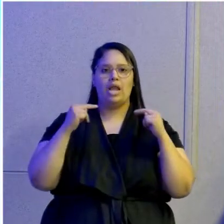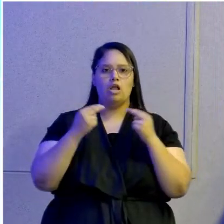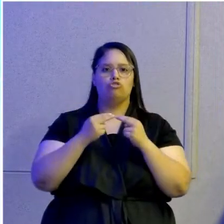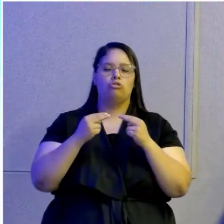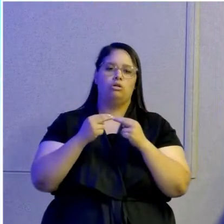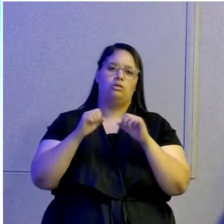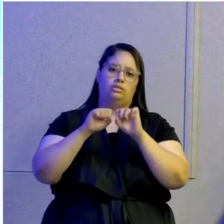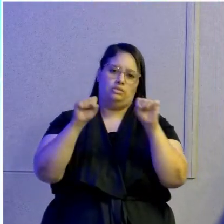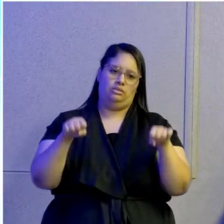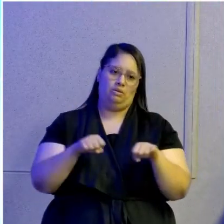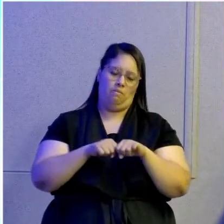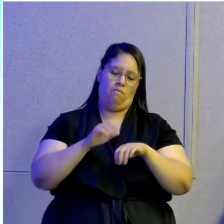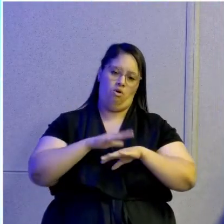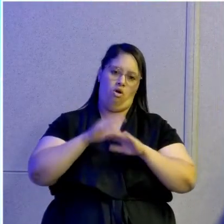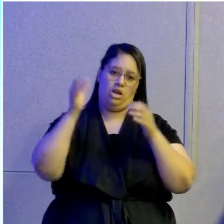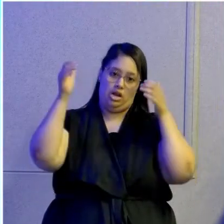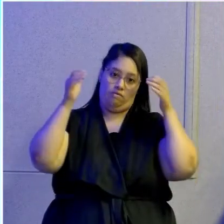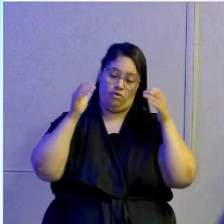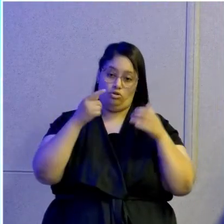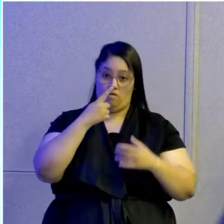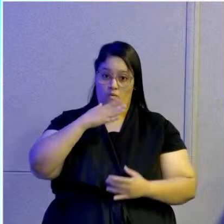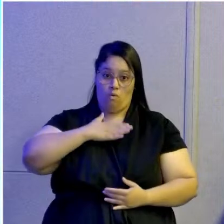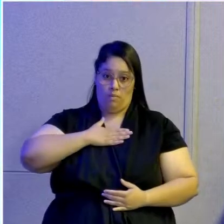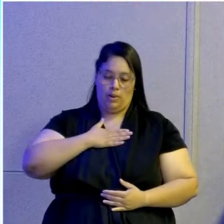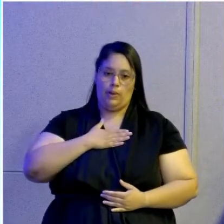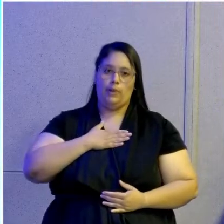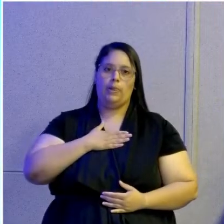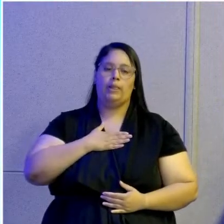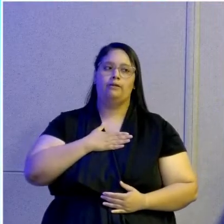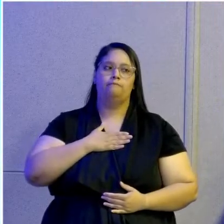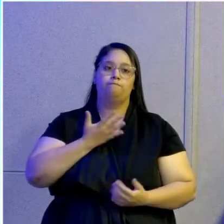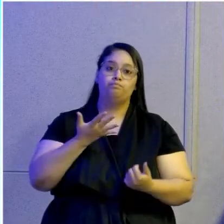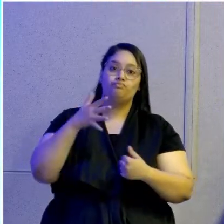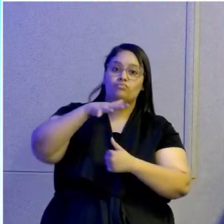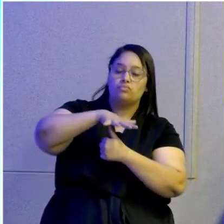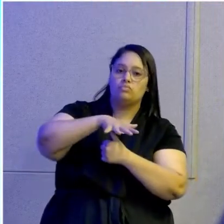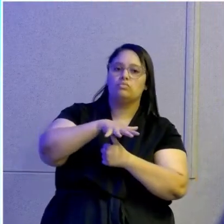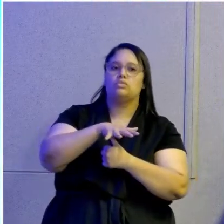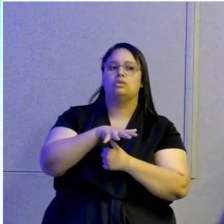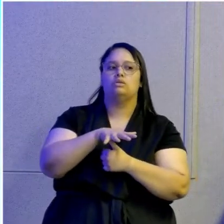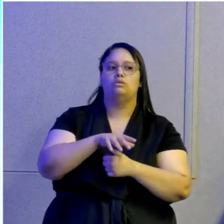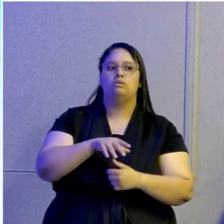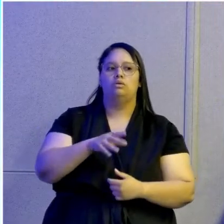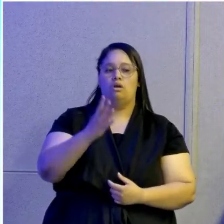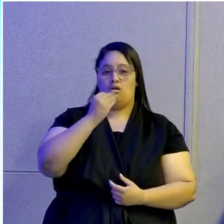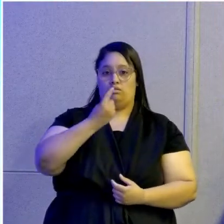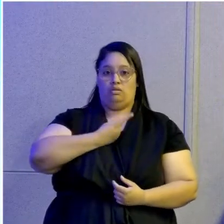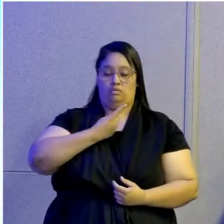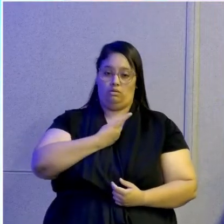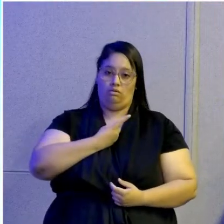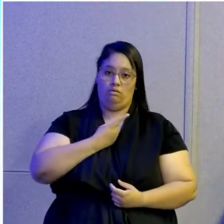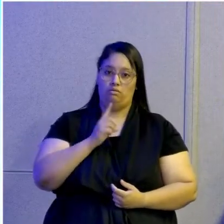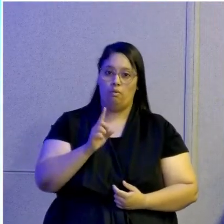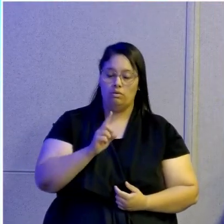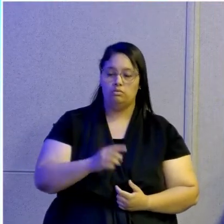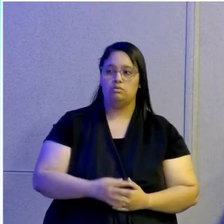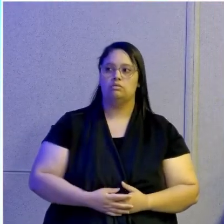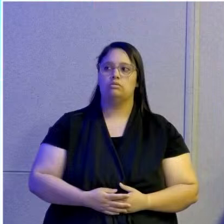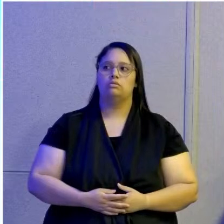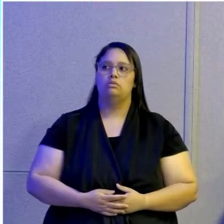Innovation. For me, the main thing that we need to ask ourselves is to